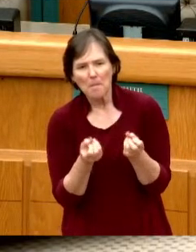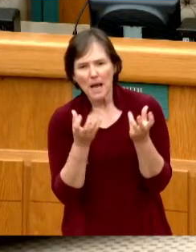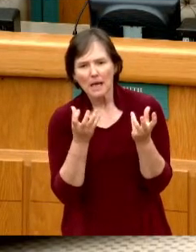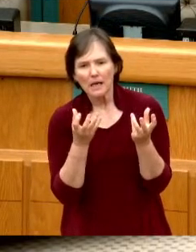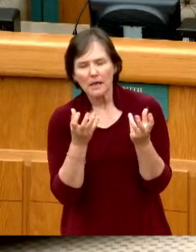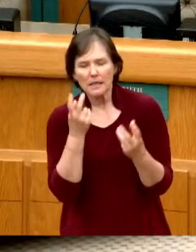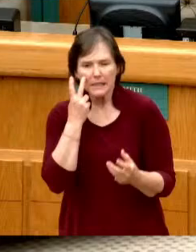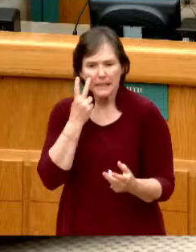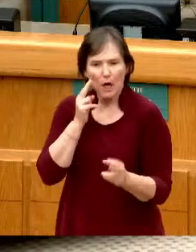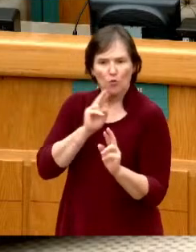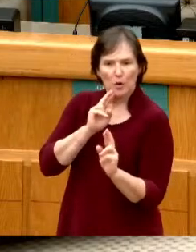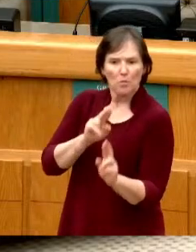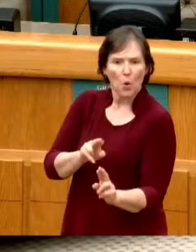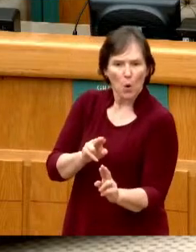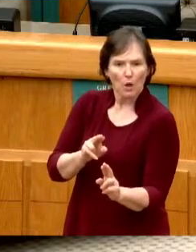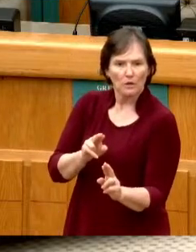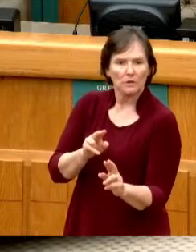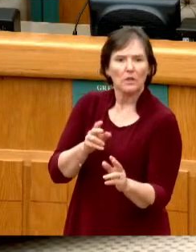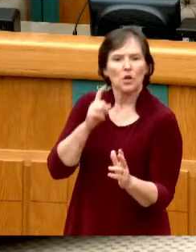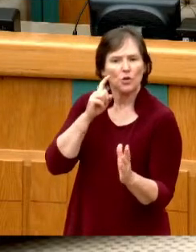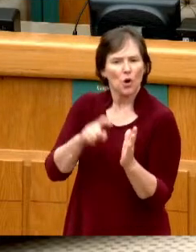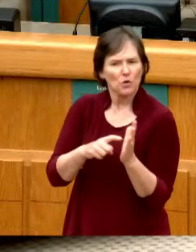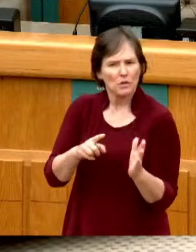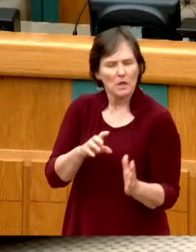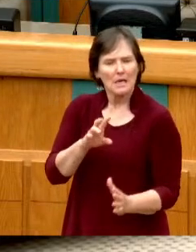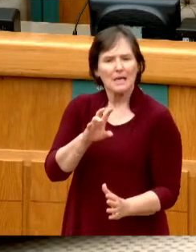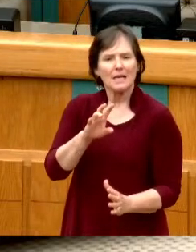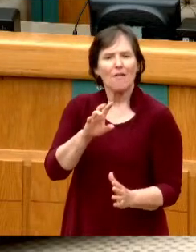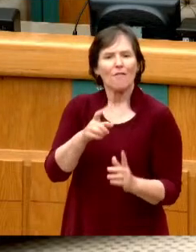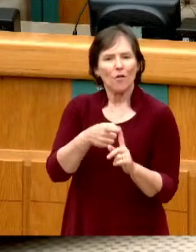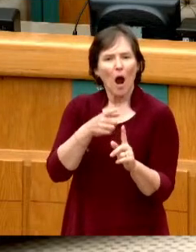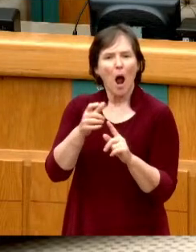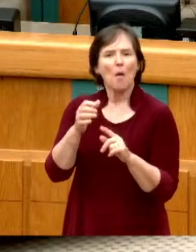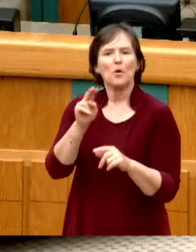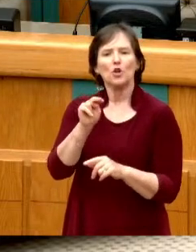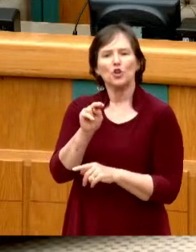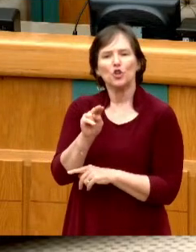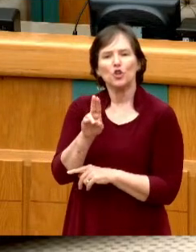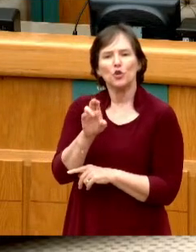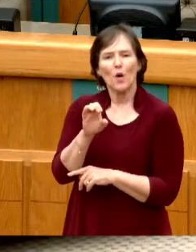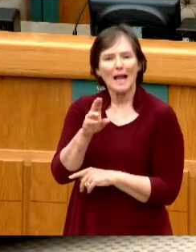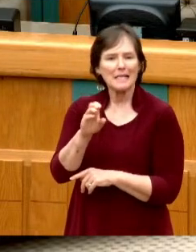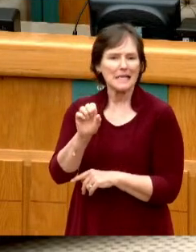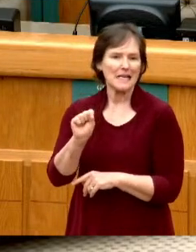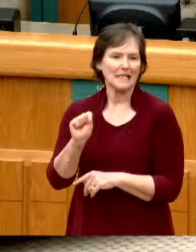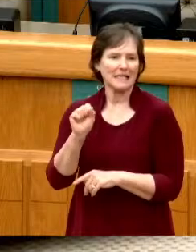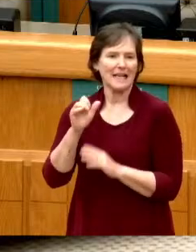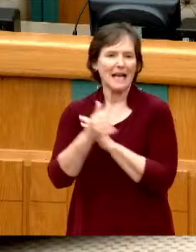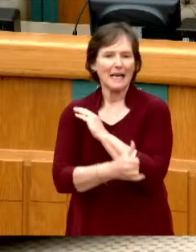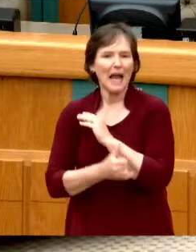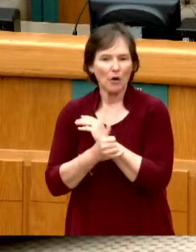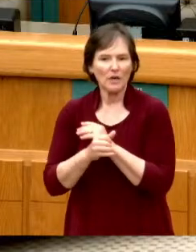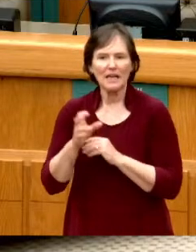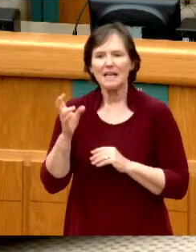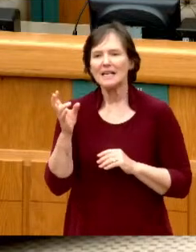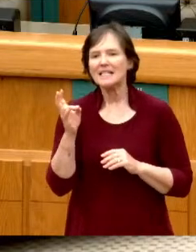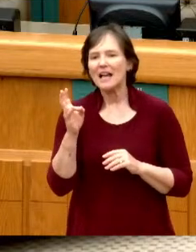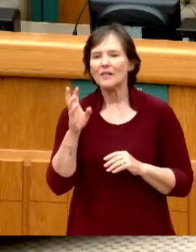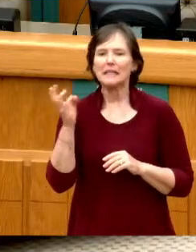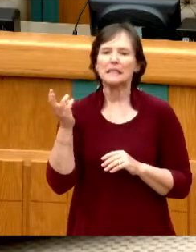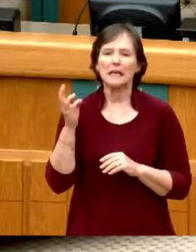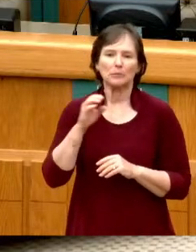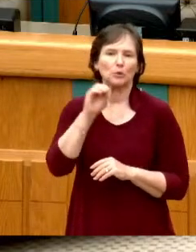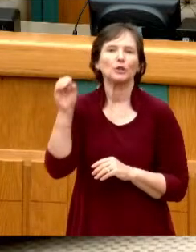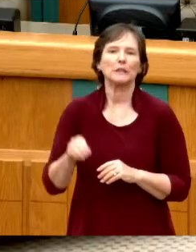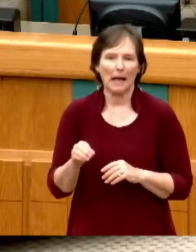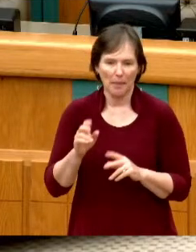the people we served were from Nueces County. And just as Nueces County's population mostly resides in Corpus